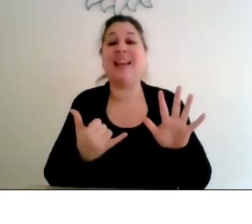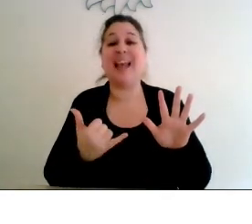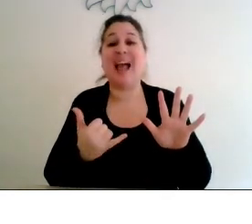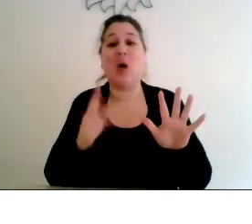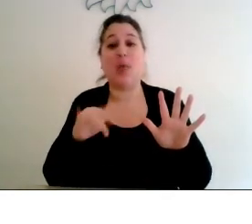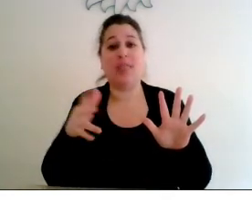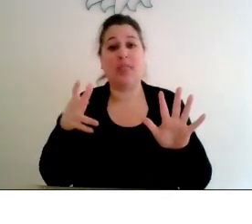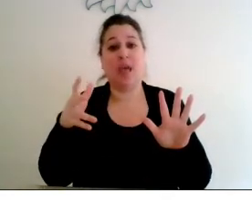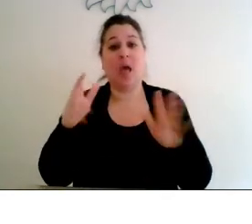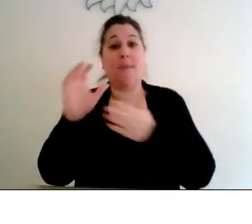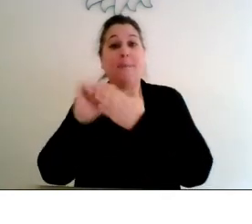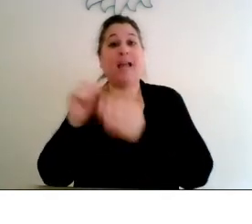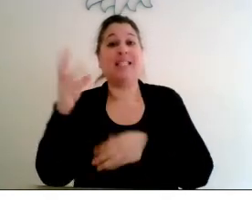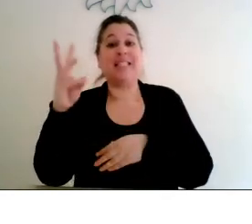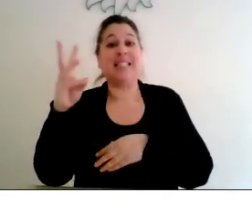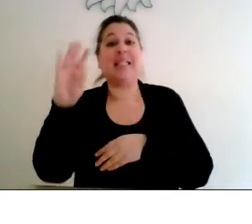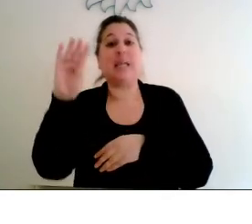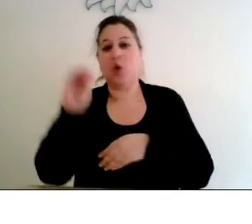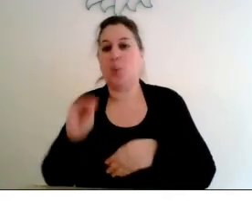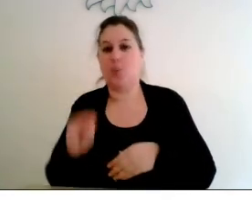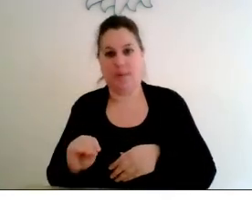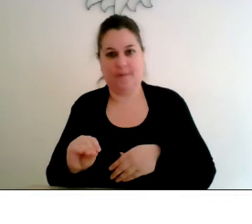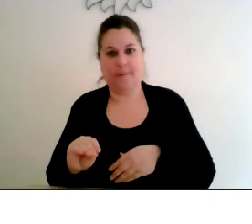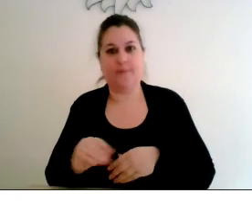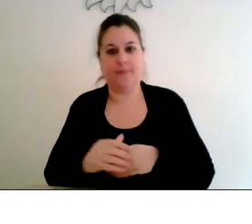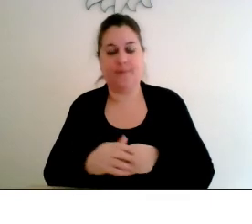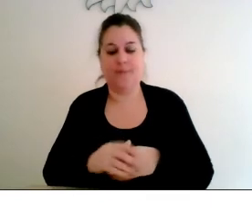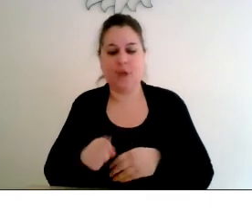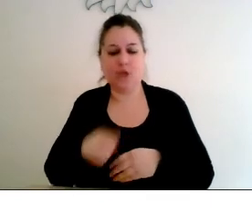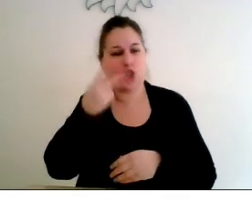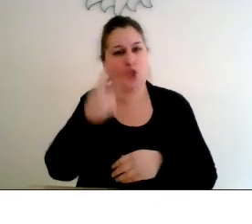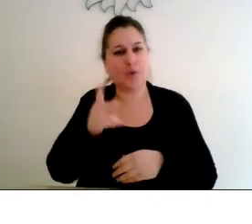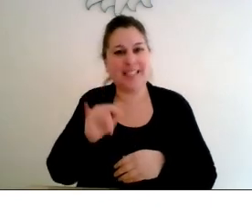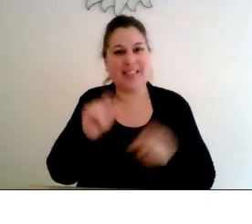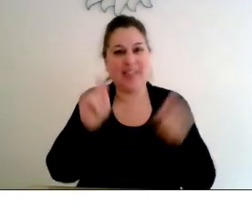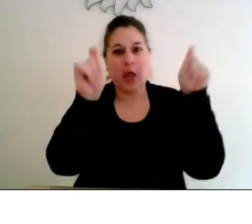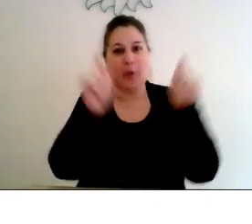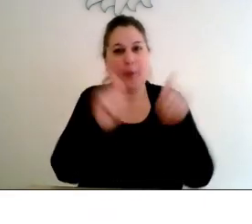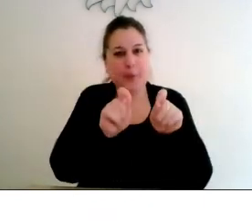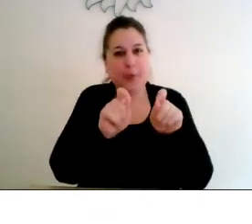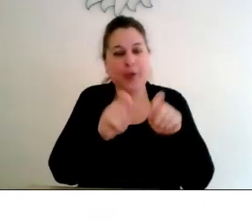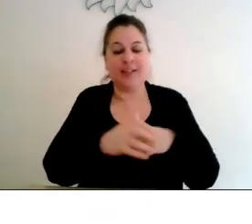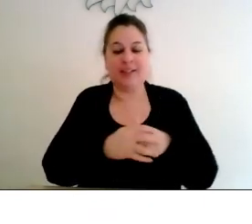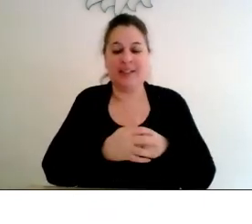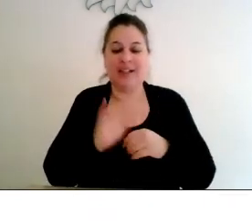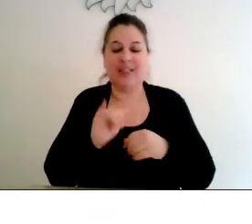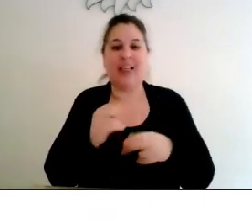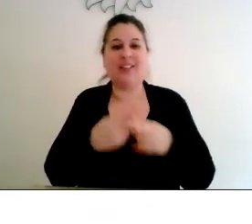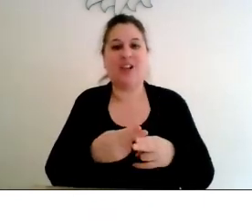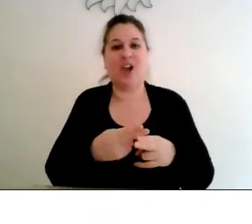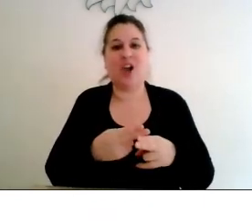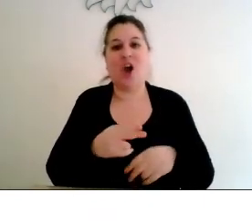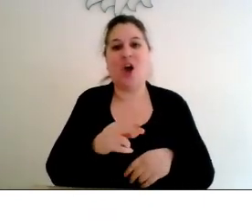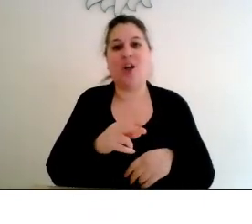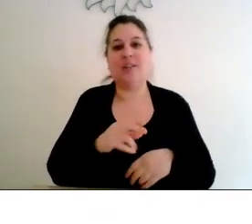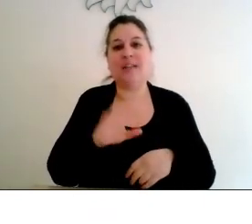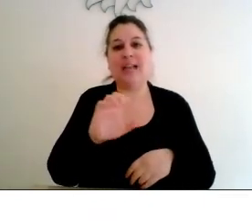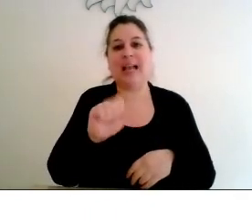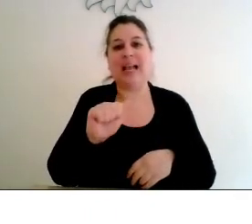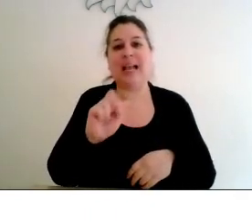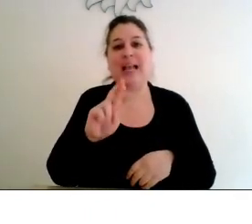here? Those are called carets. Well, some people call them carets. They're just a way to show what you did